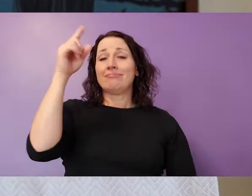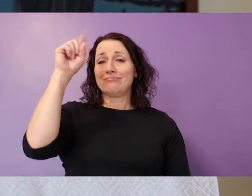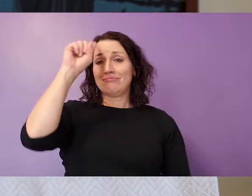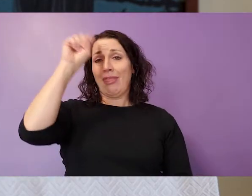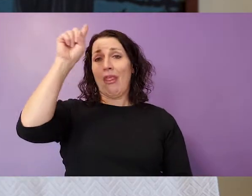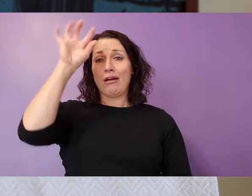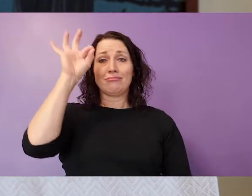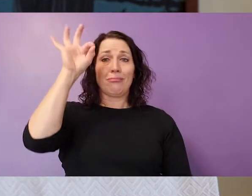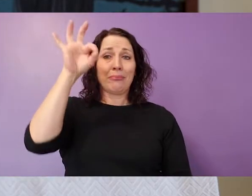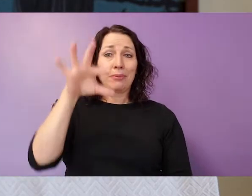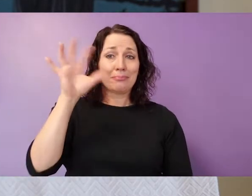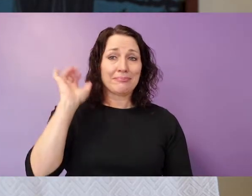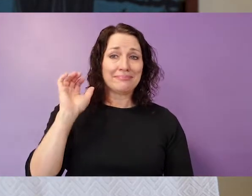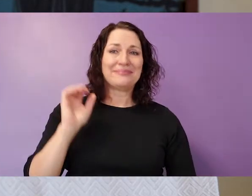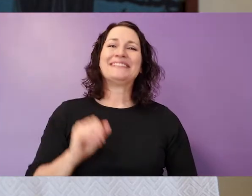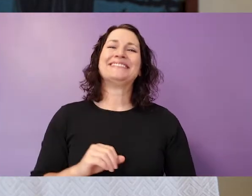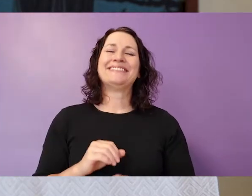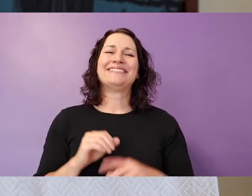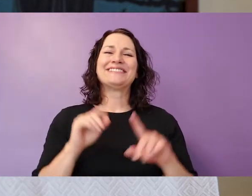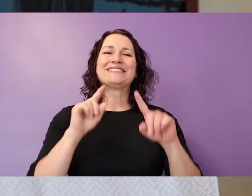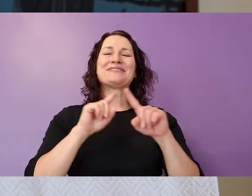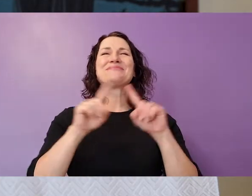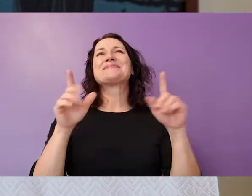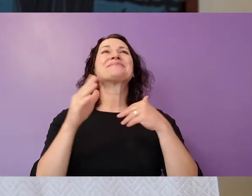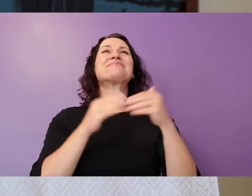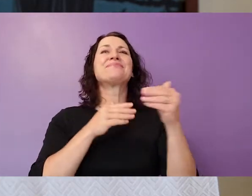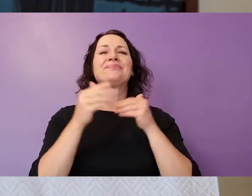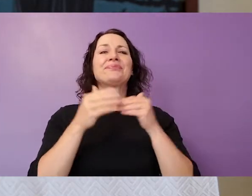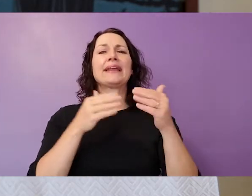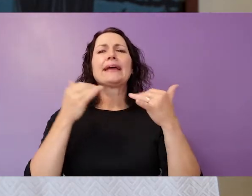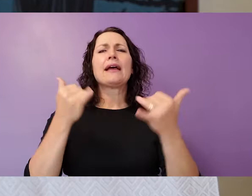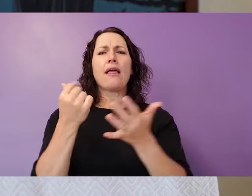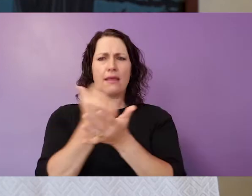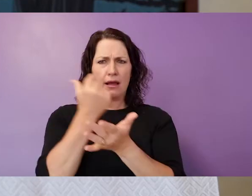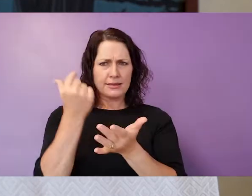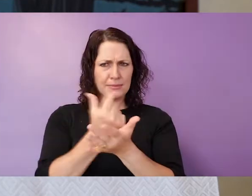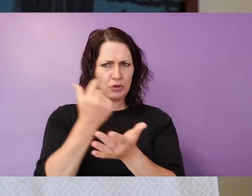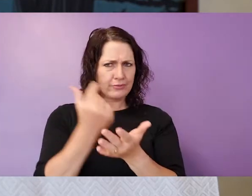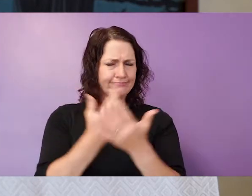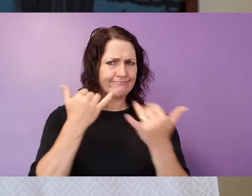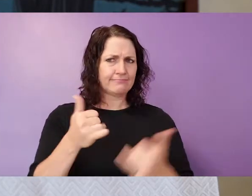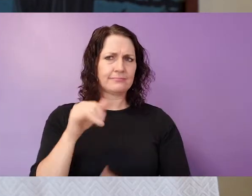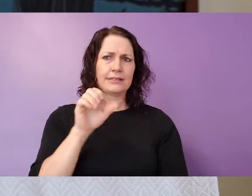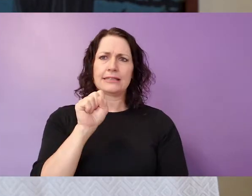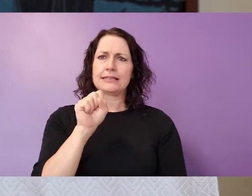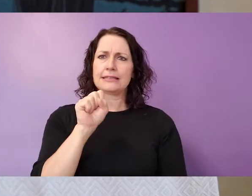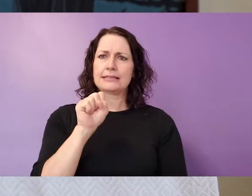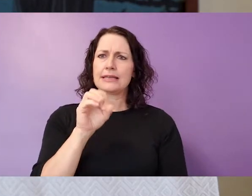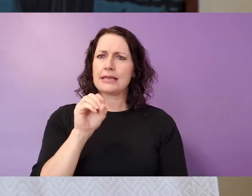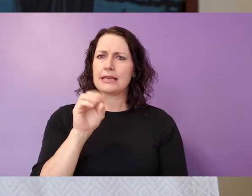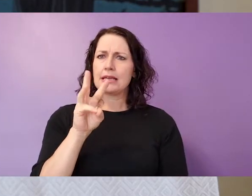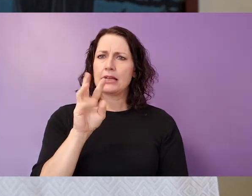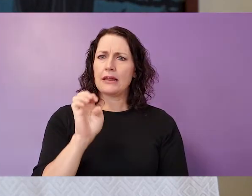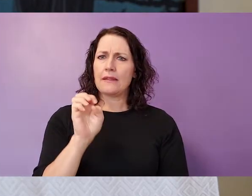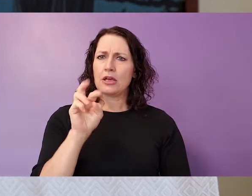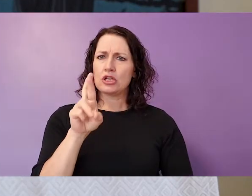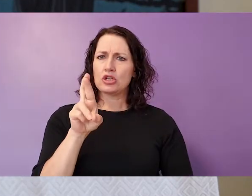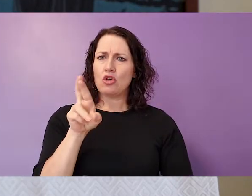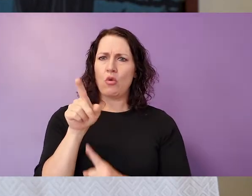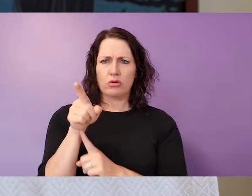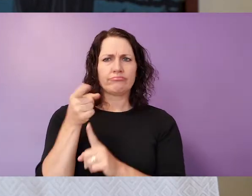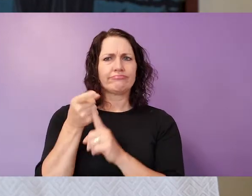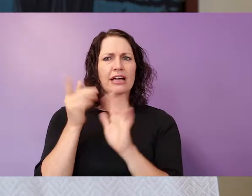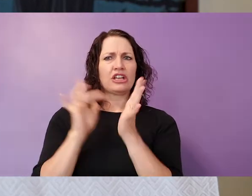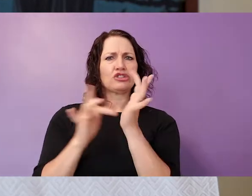Just an insight. The gospel is about the sower, Jesus, who went out to sow